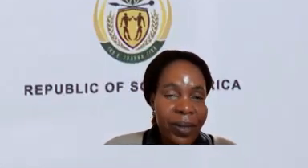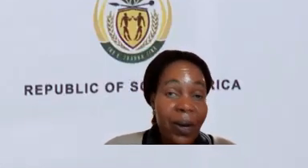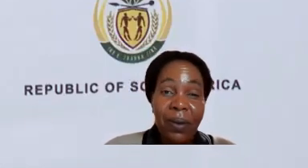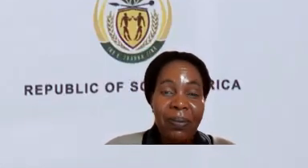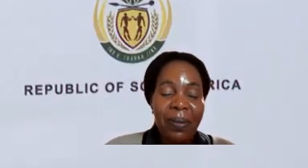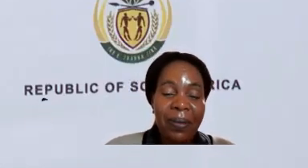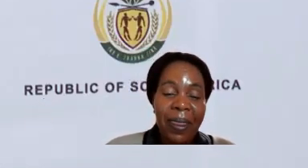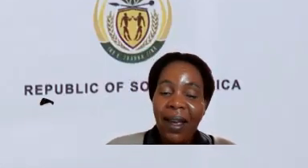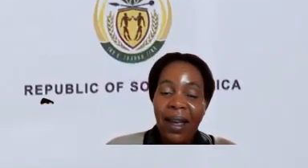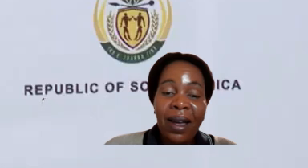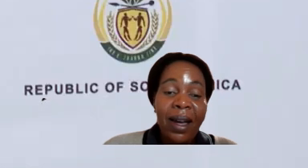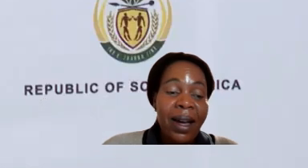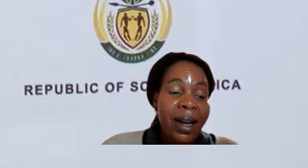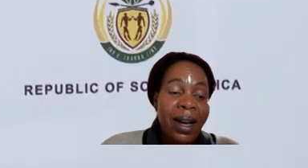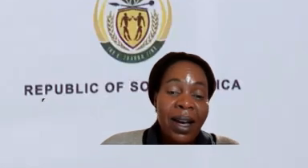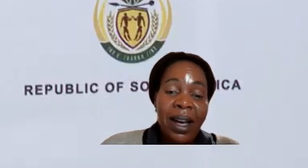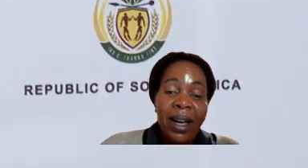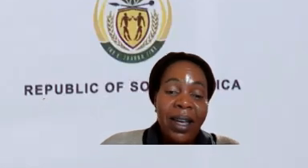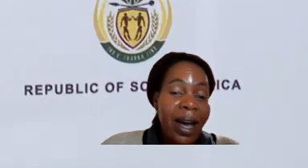So,